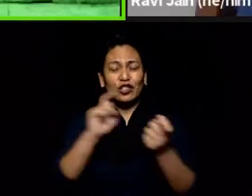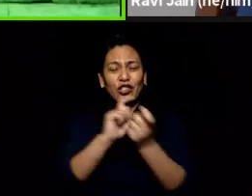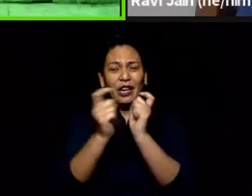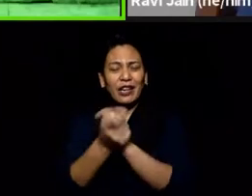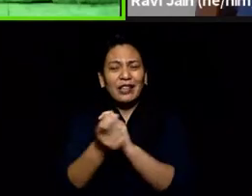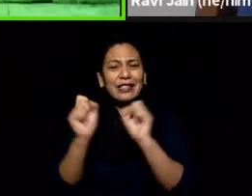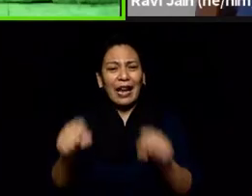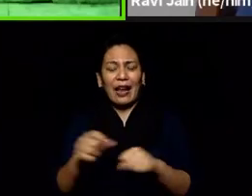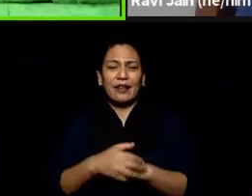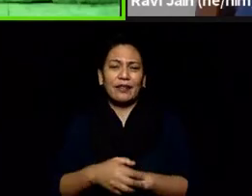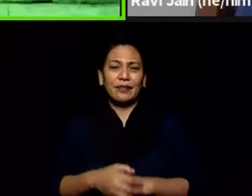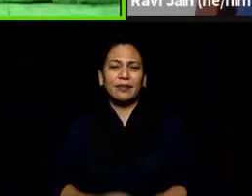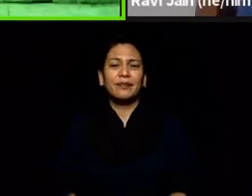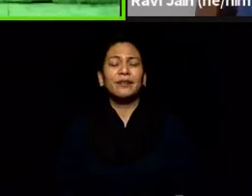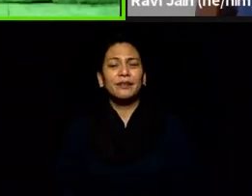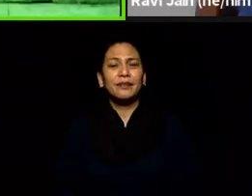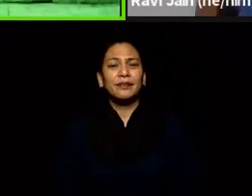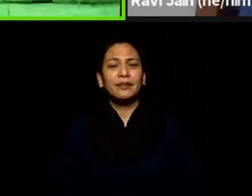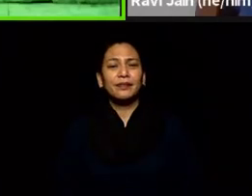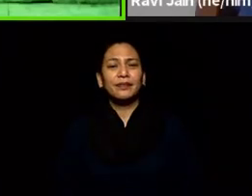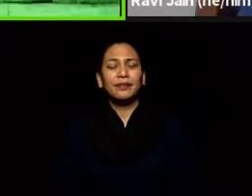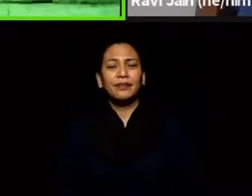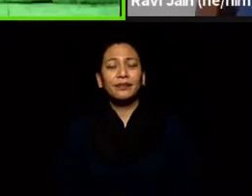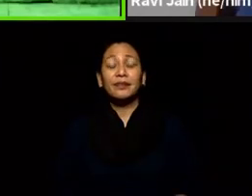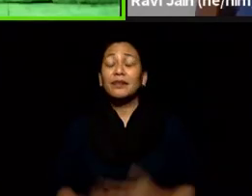happen. And I guess